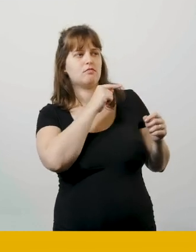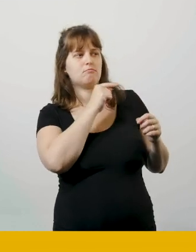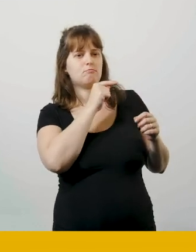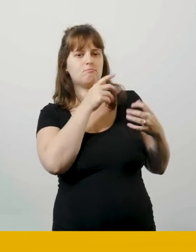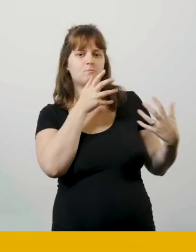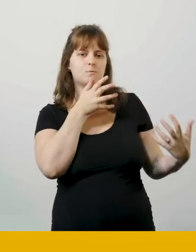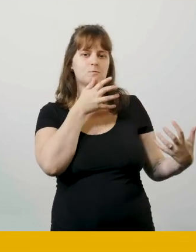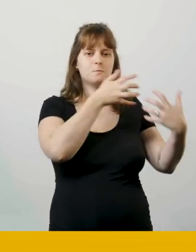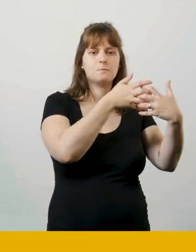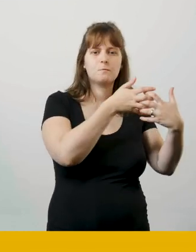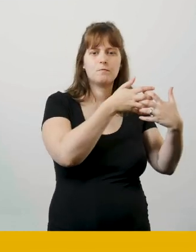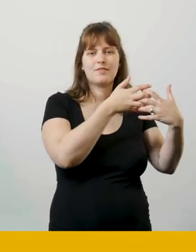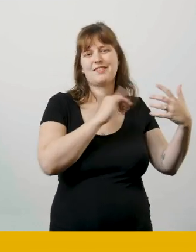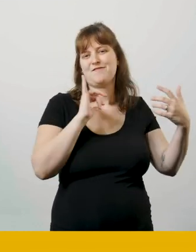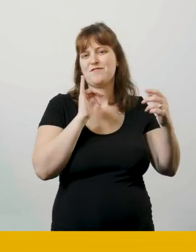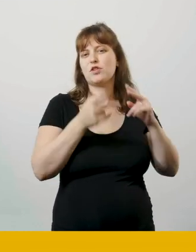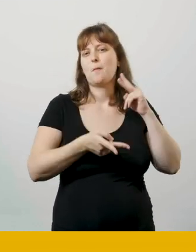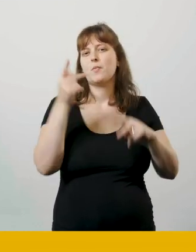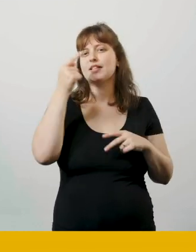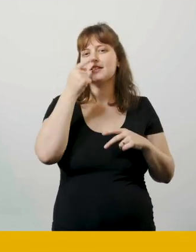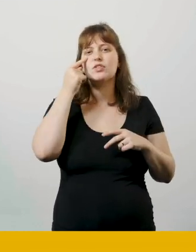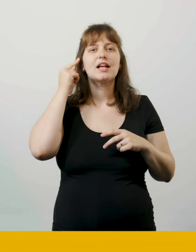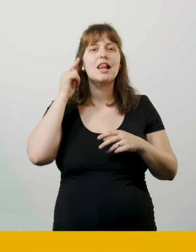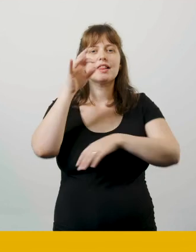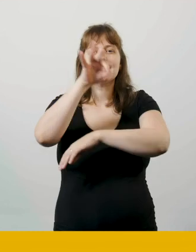through multisensorial design